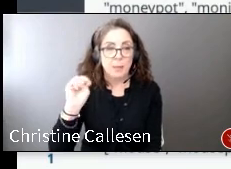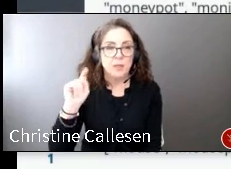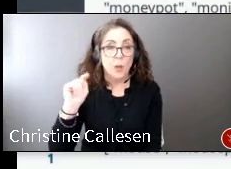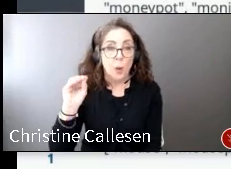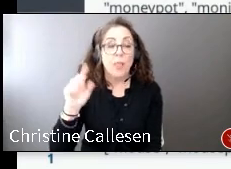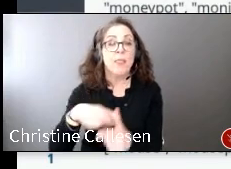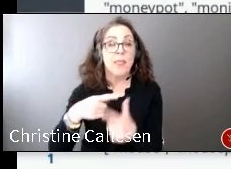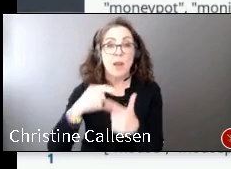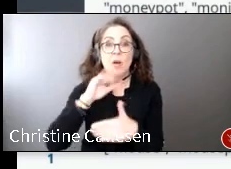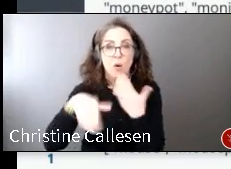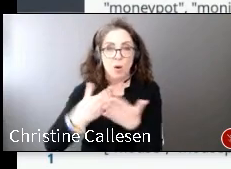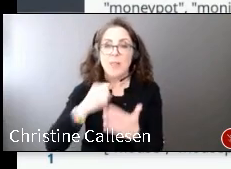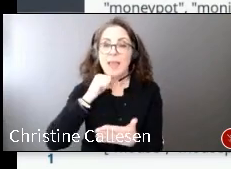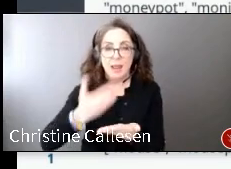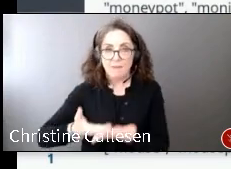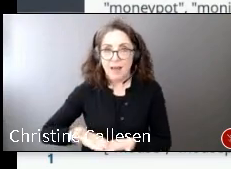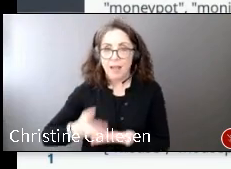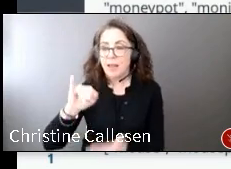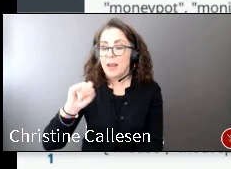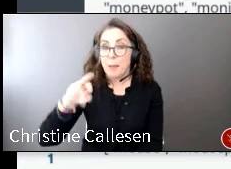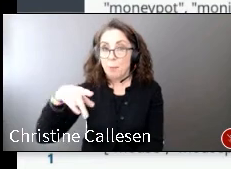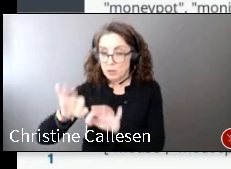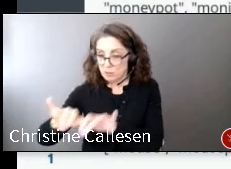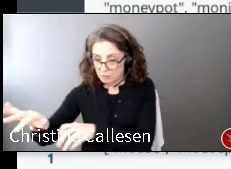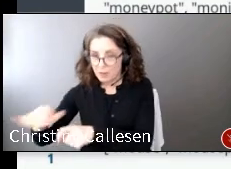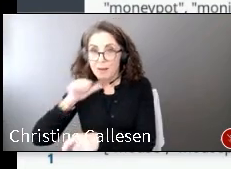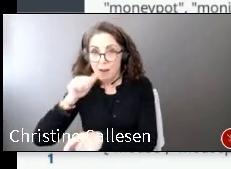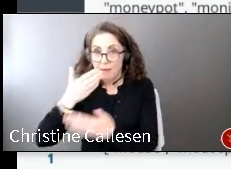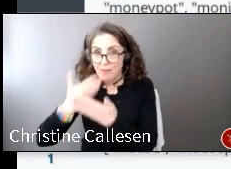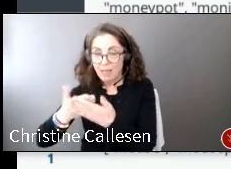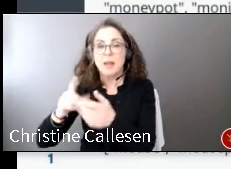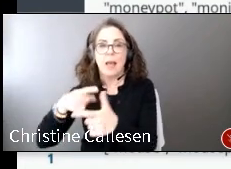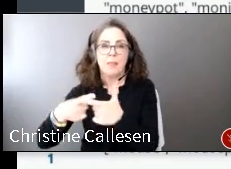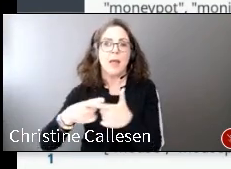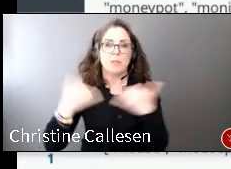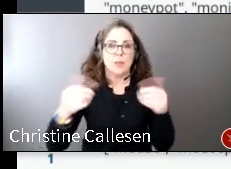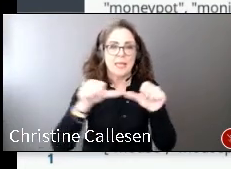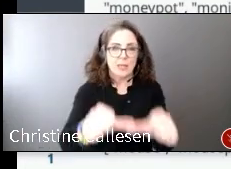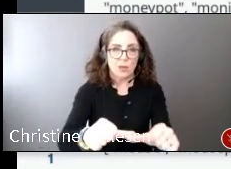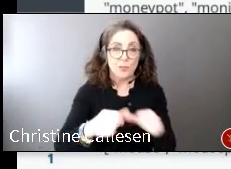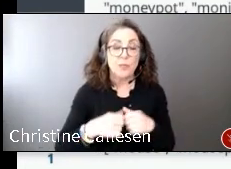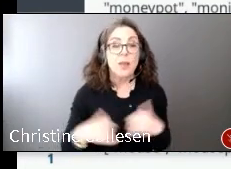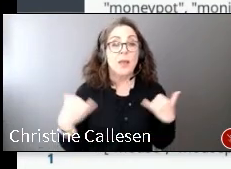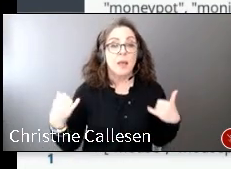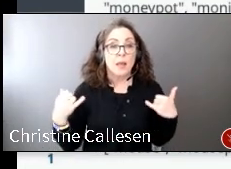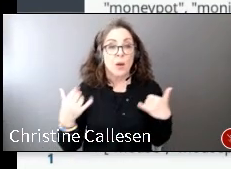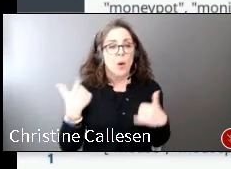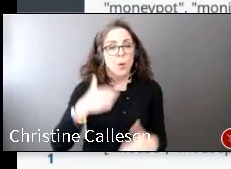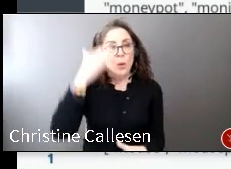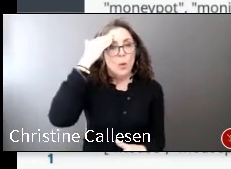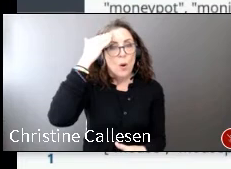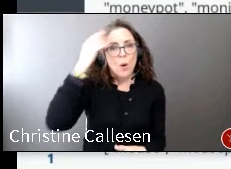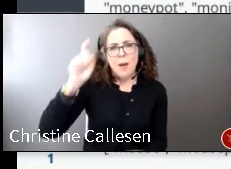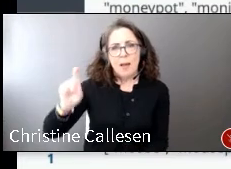invalid inputs, and now we want to continue. Because we know that we have